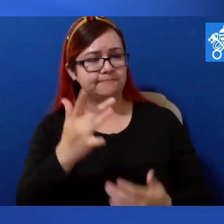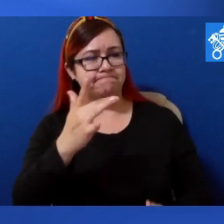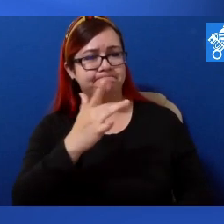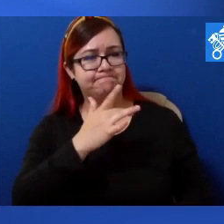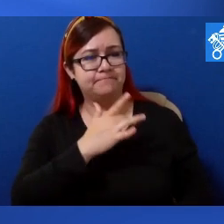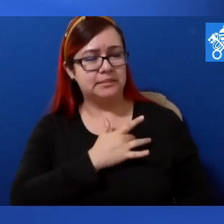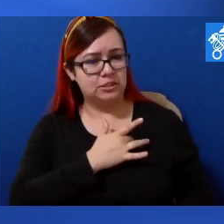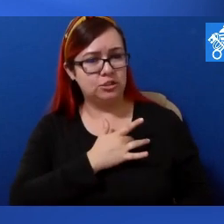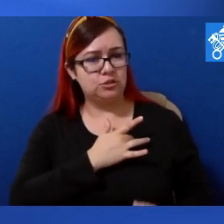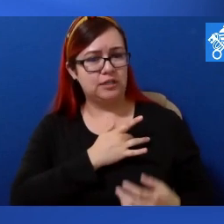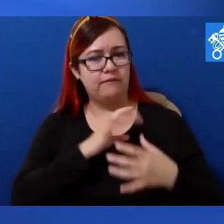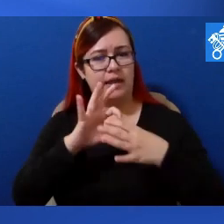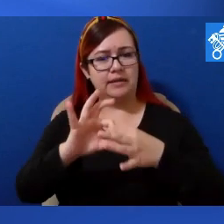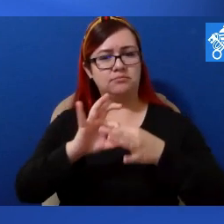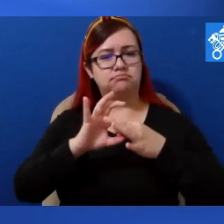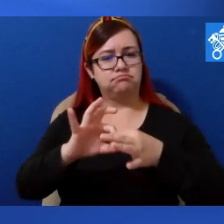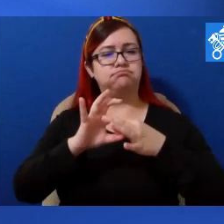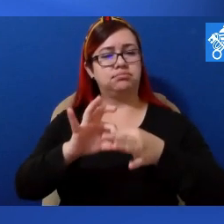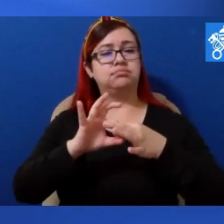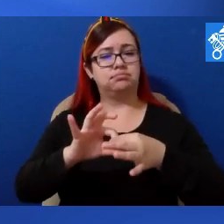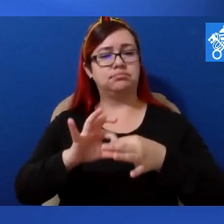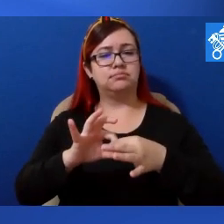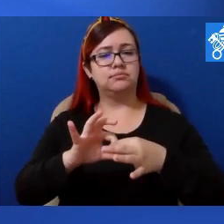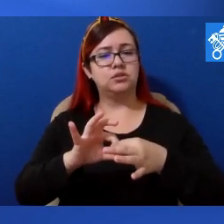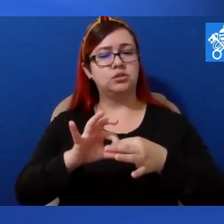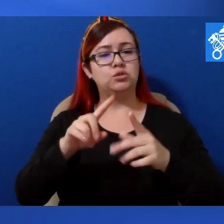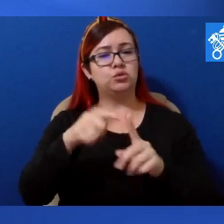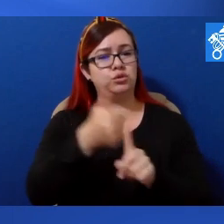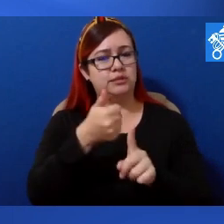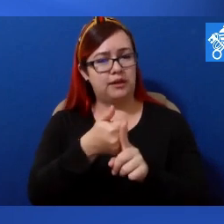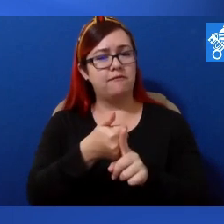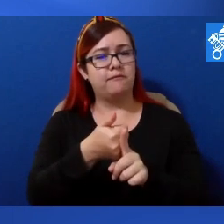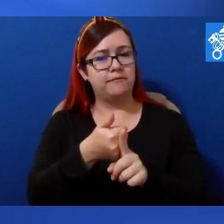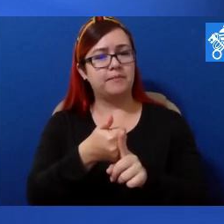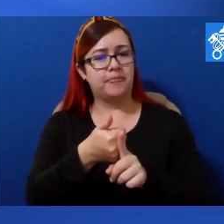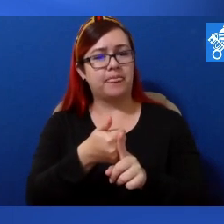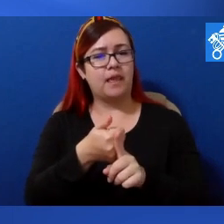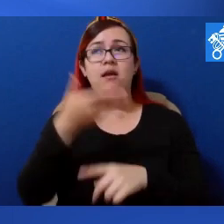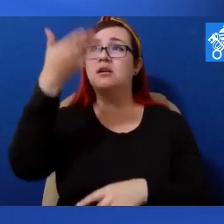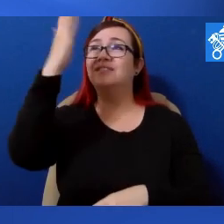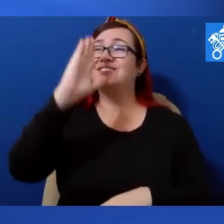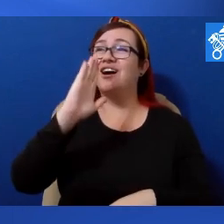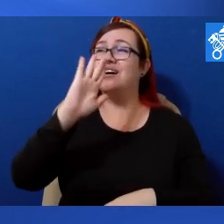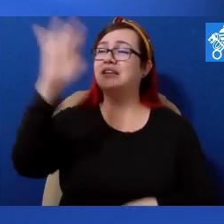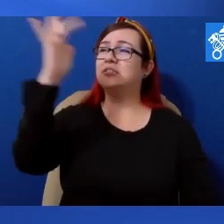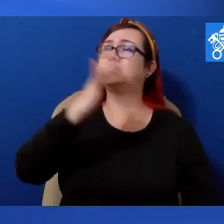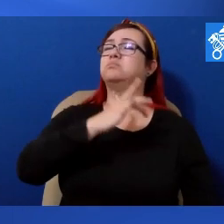"God touches your heart, and it is drawing you to himself," replied the cardinal calmly.